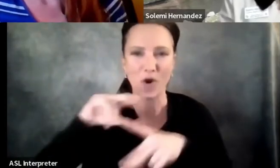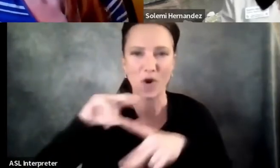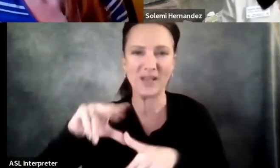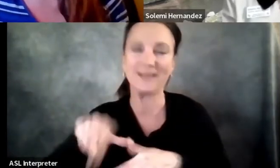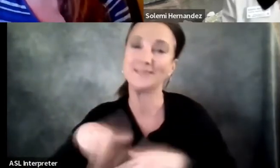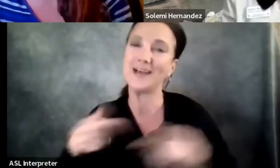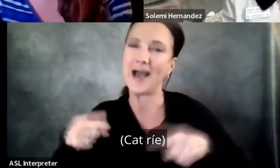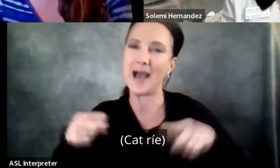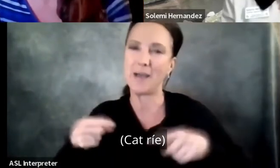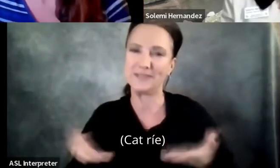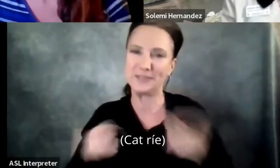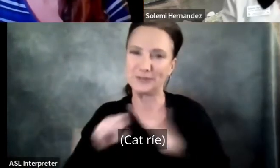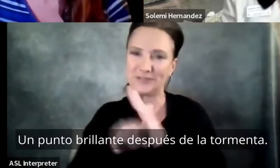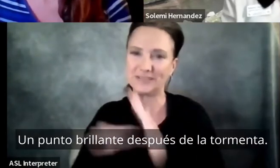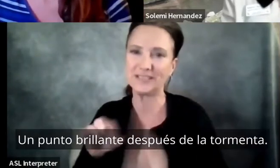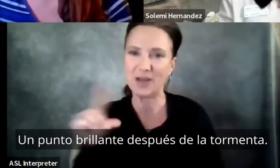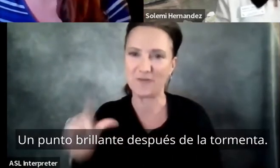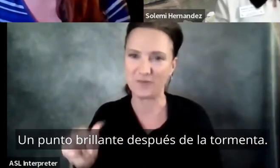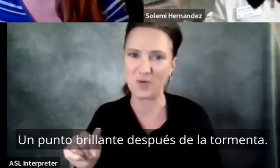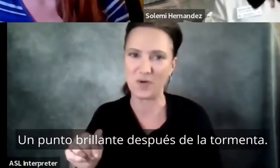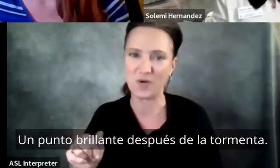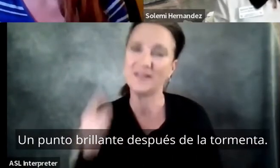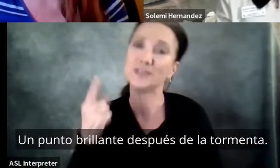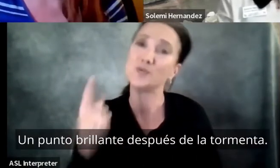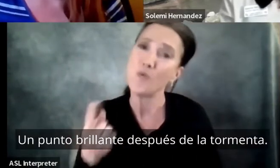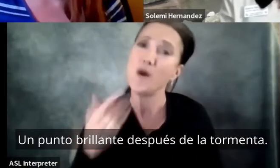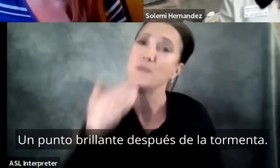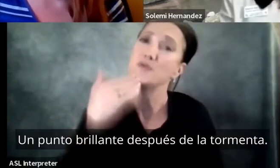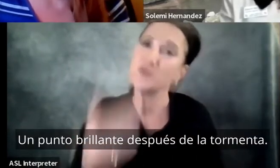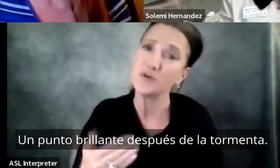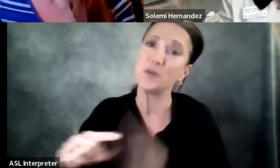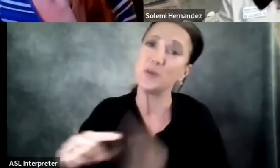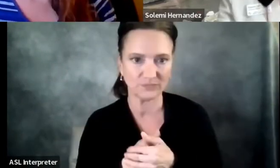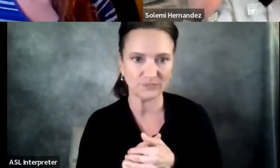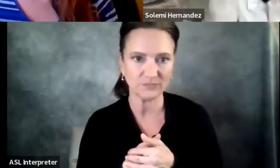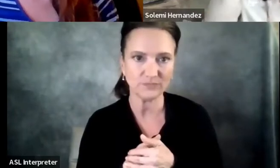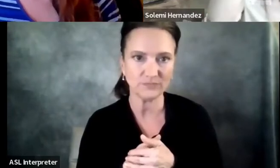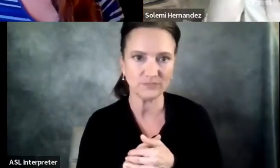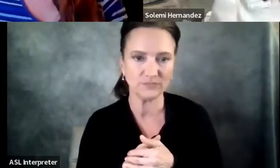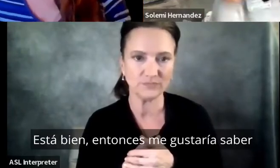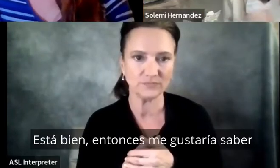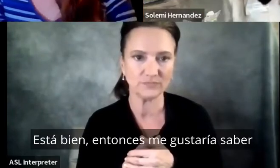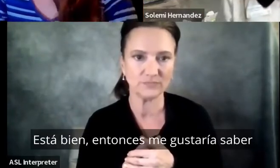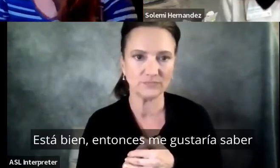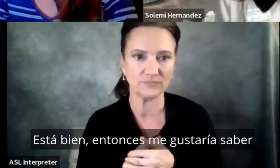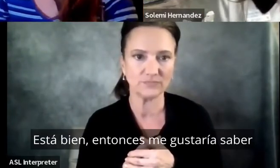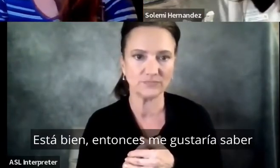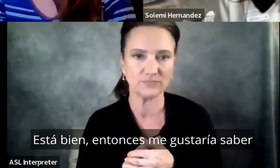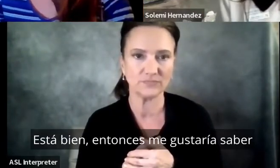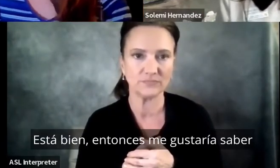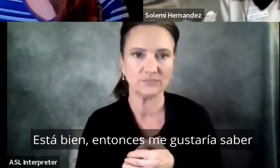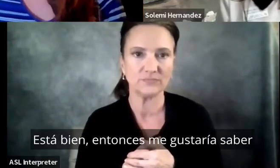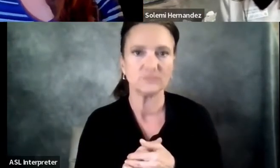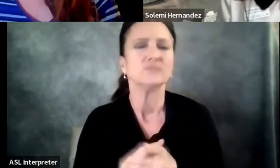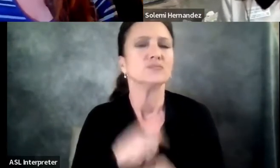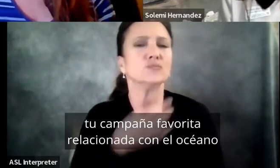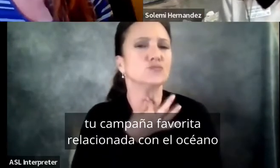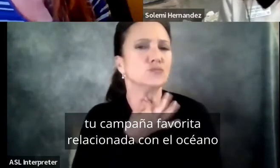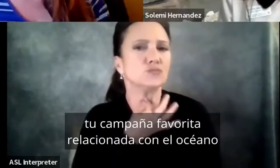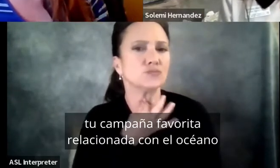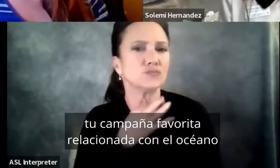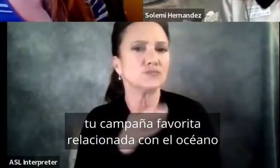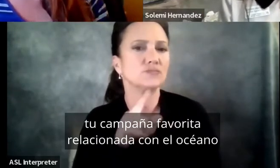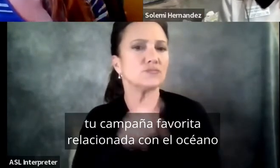know, one bright spot after the storm. All right. So I would like to know